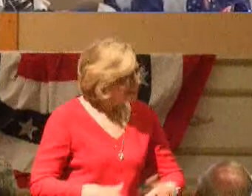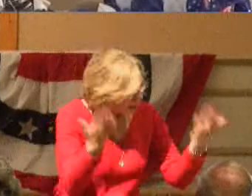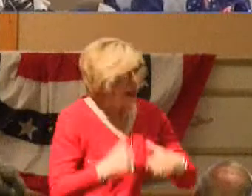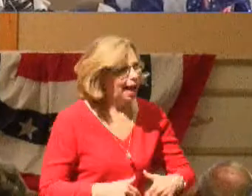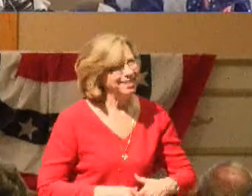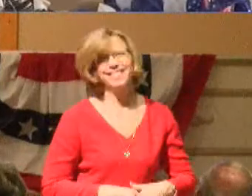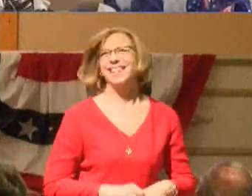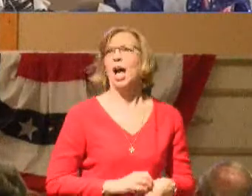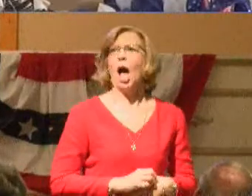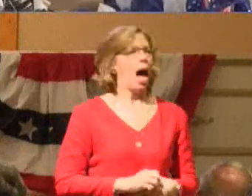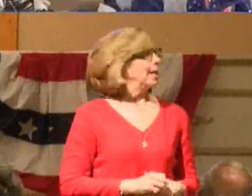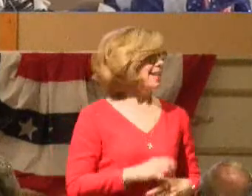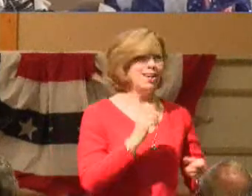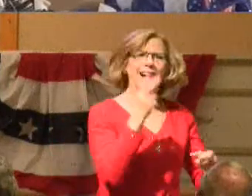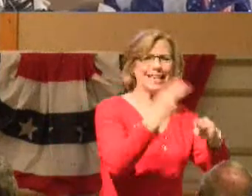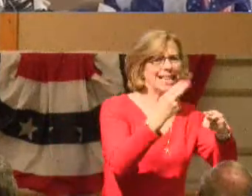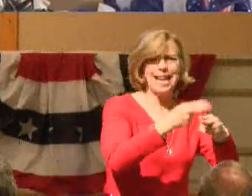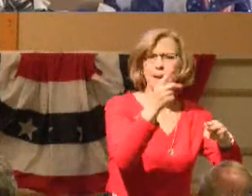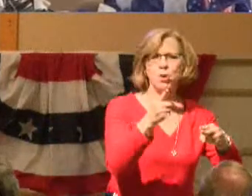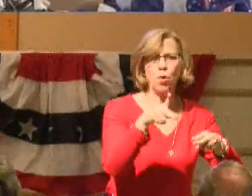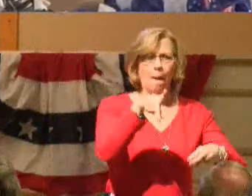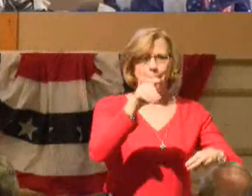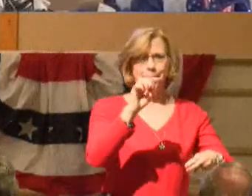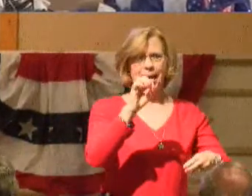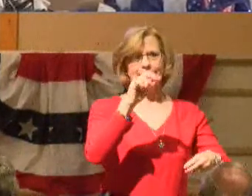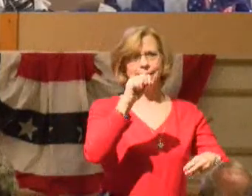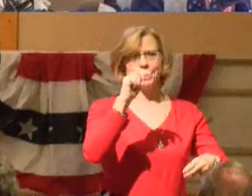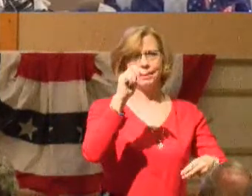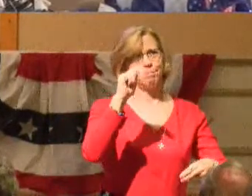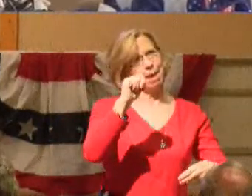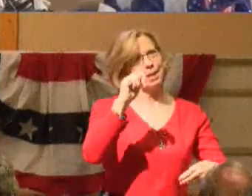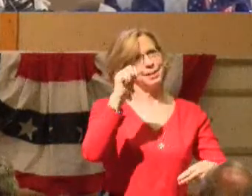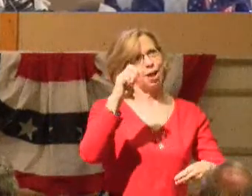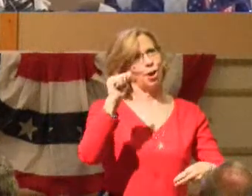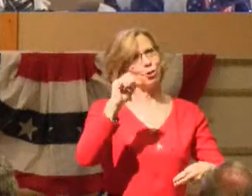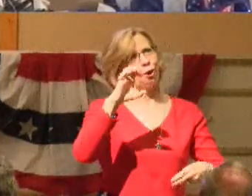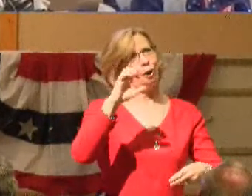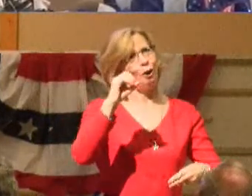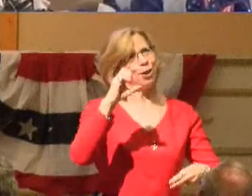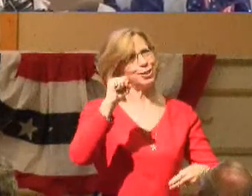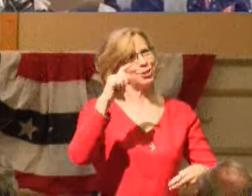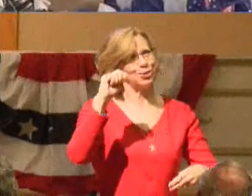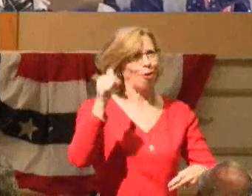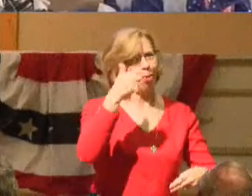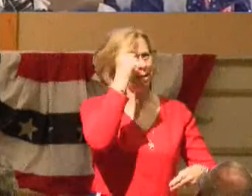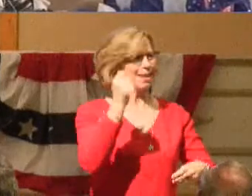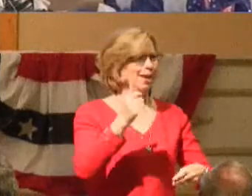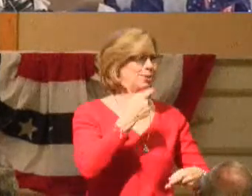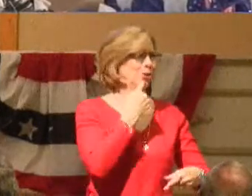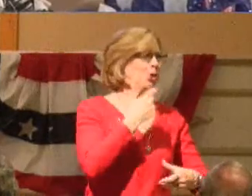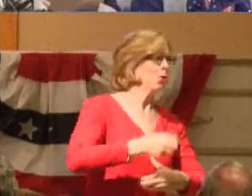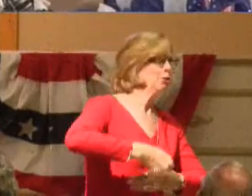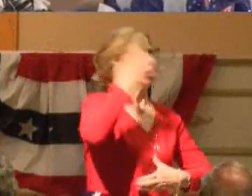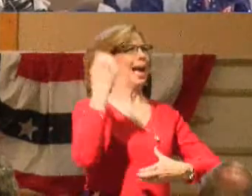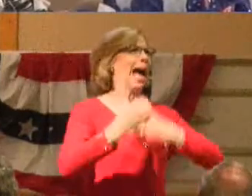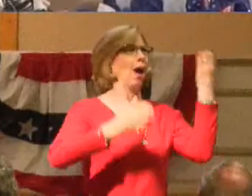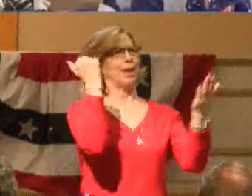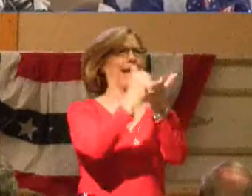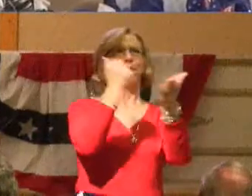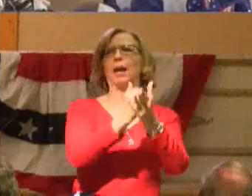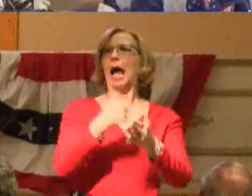be branded Pentecostal just because you shouted out once. It's all right.